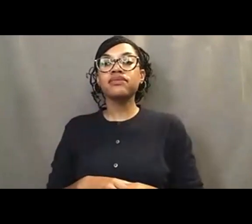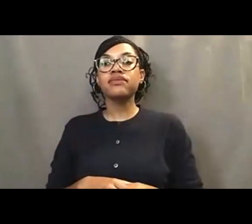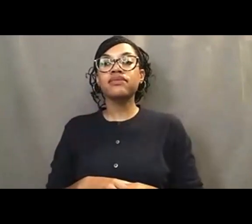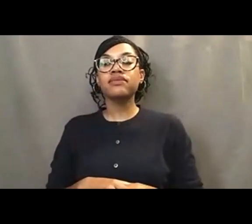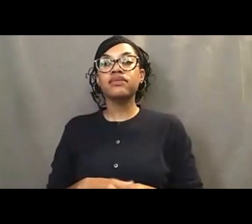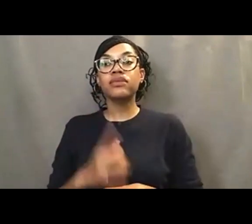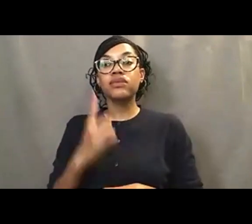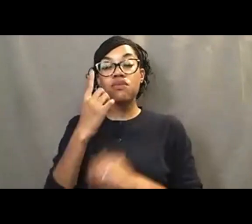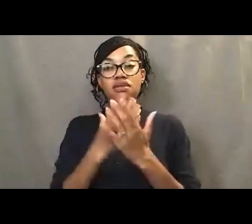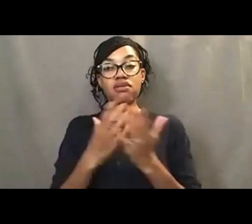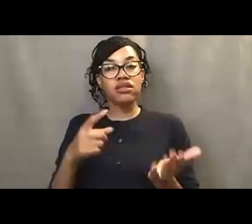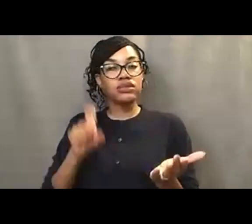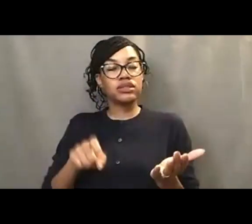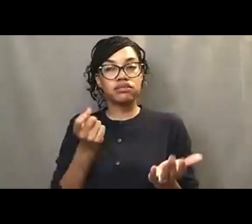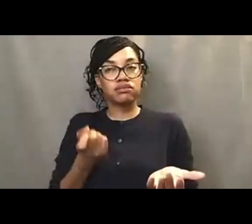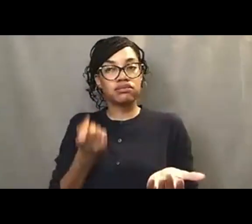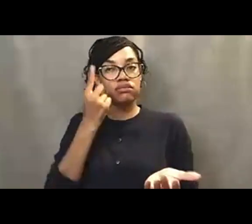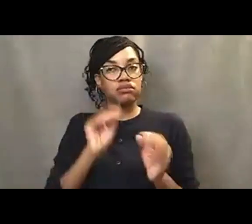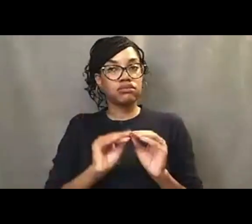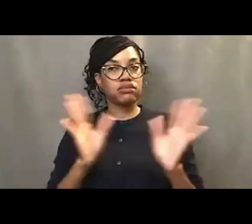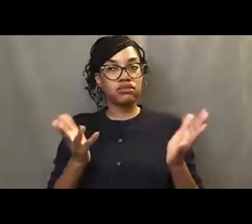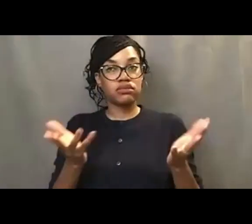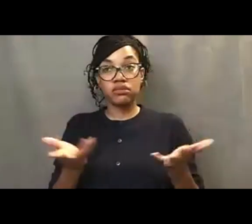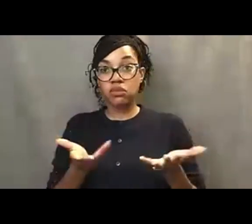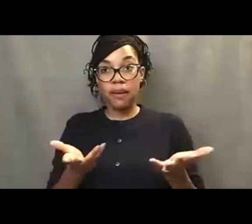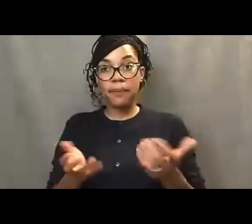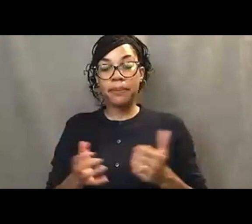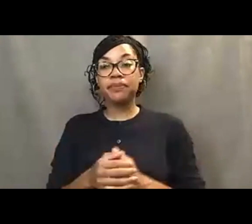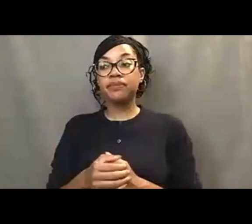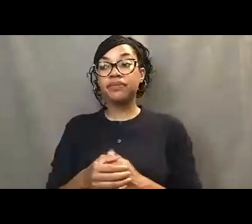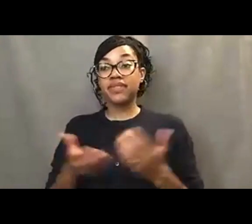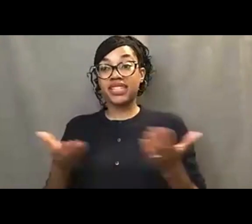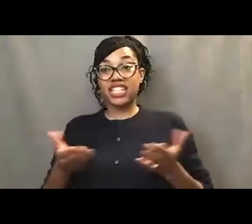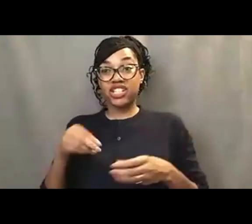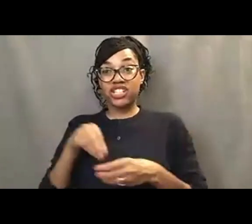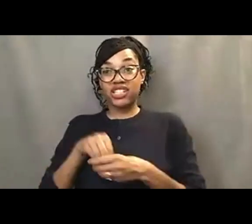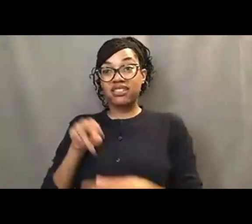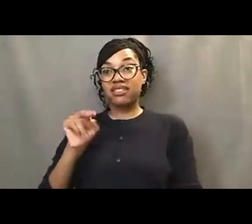in Nashville, we have really seen